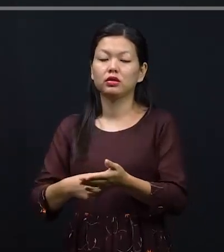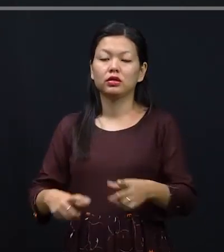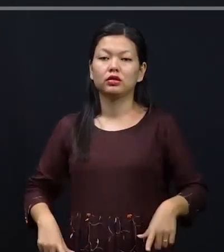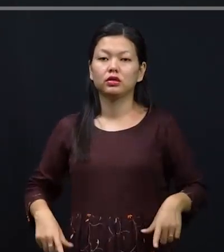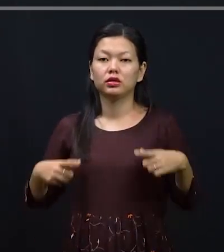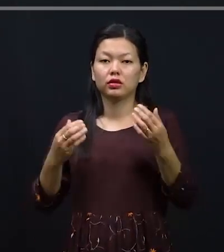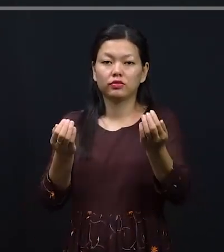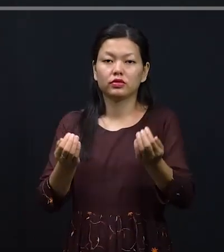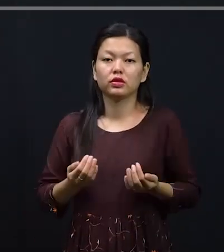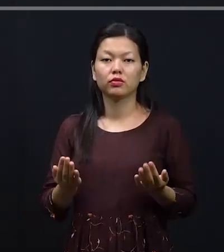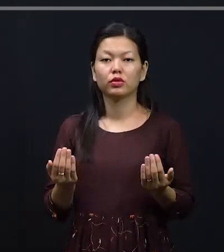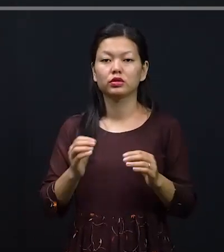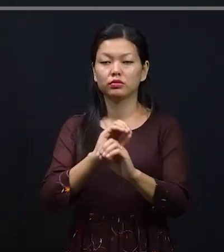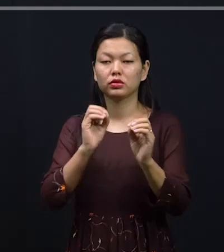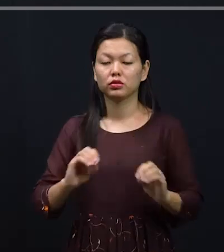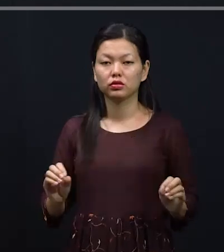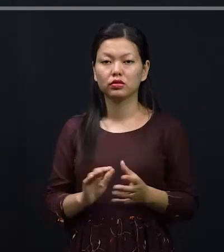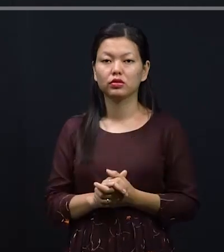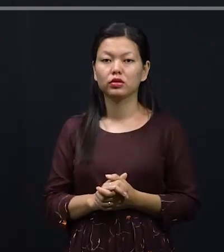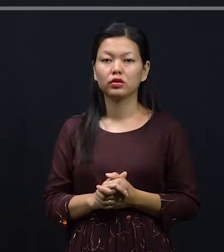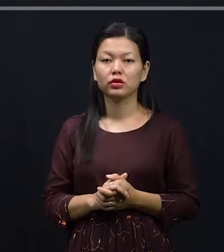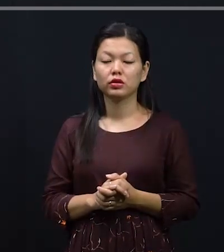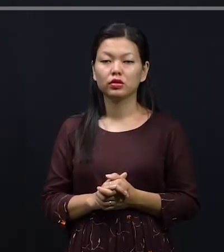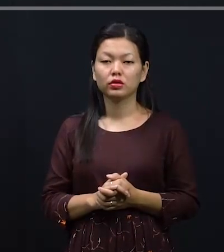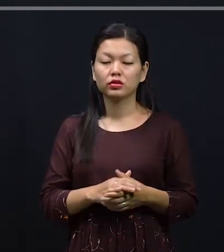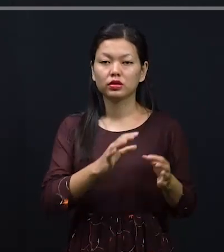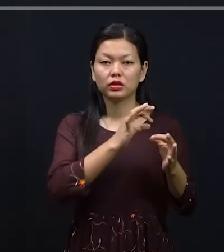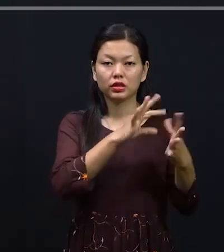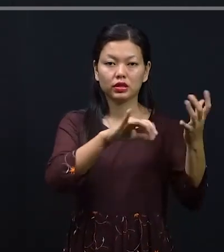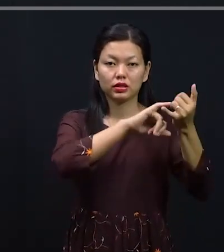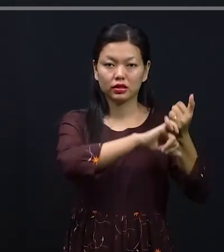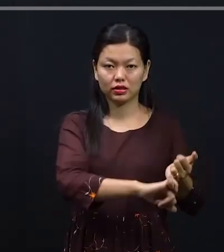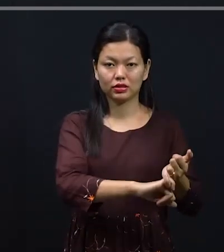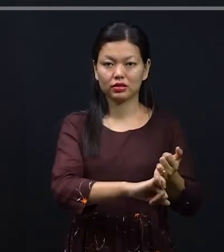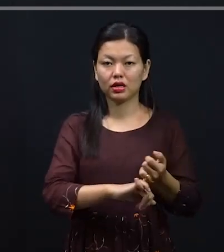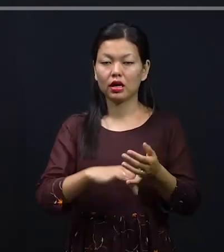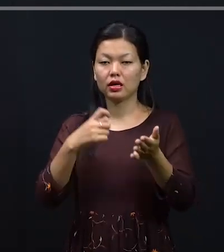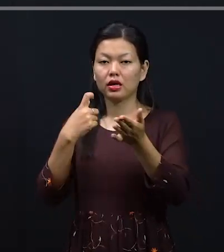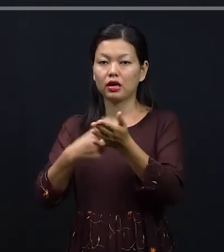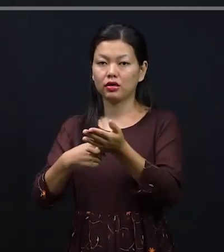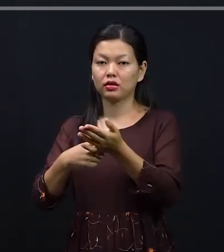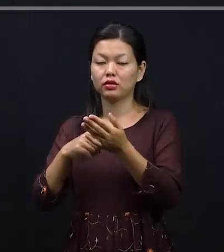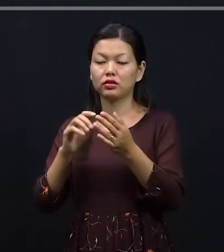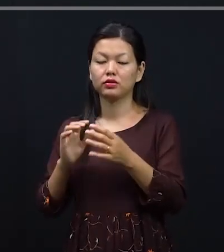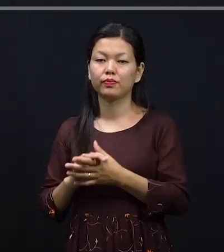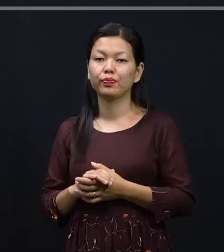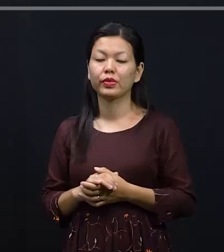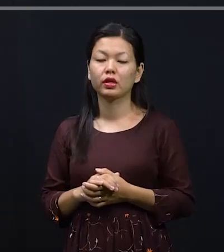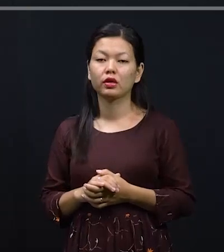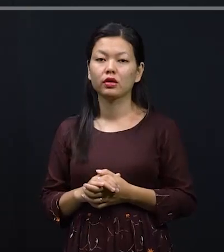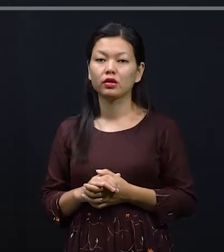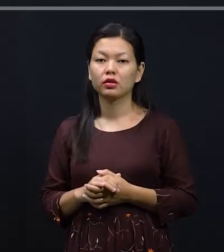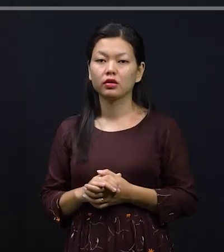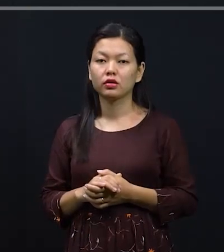experiment, which he injected a mixture of heat kill S cells and R cells, he at the end of the experiment he found out that